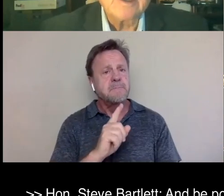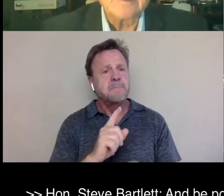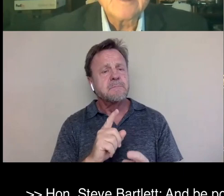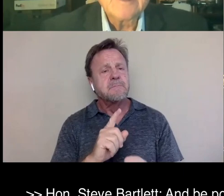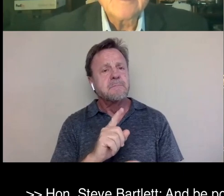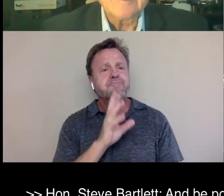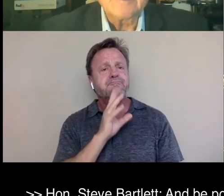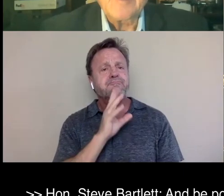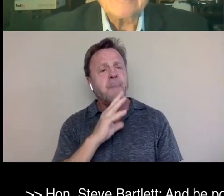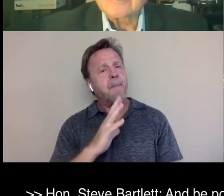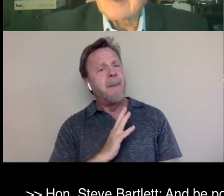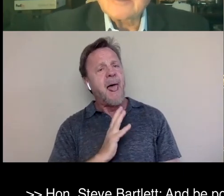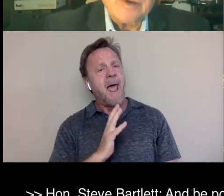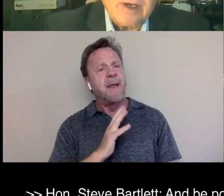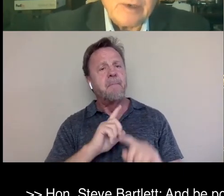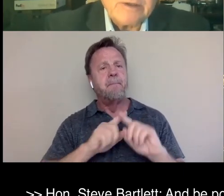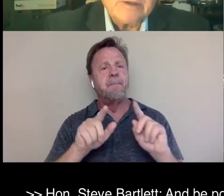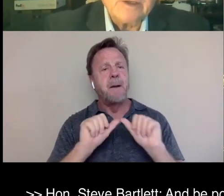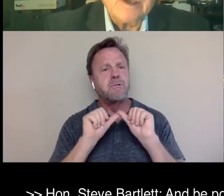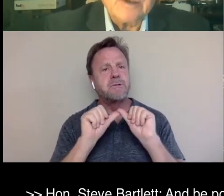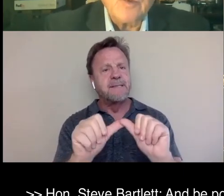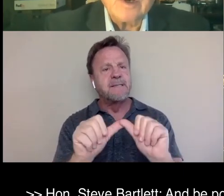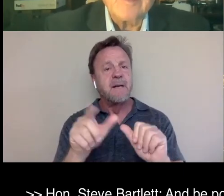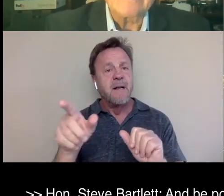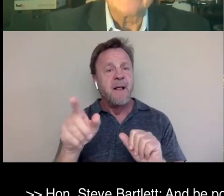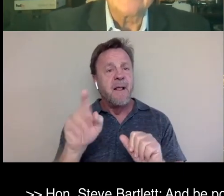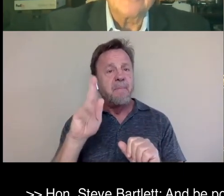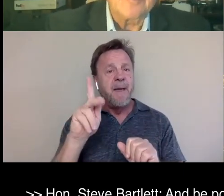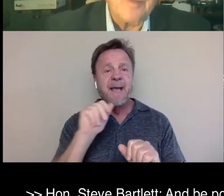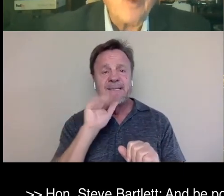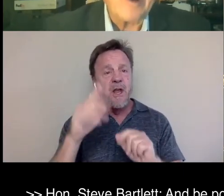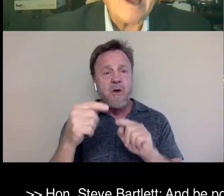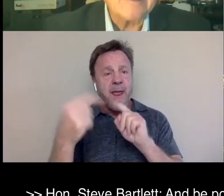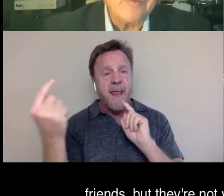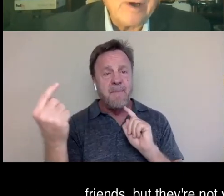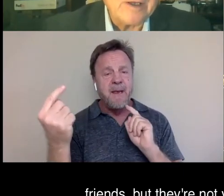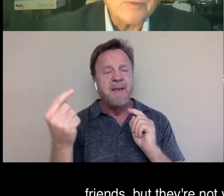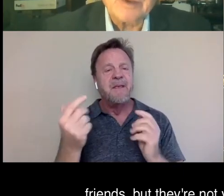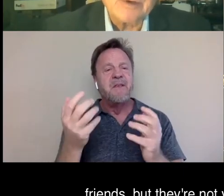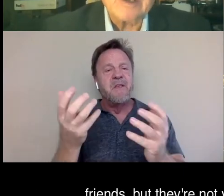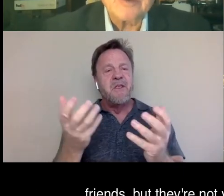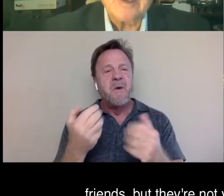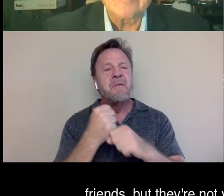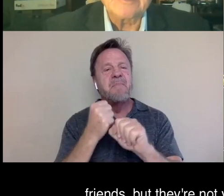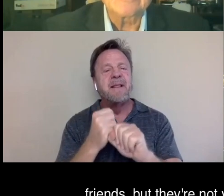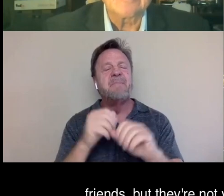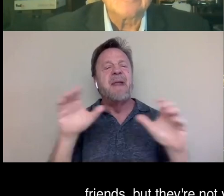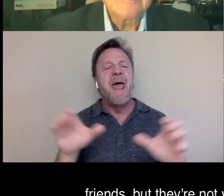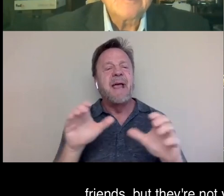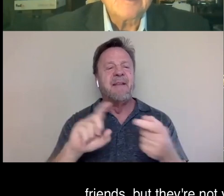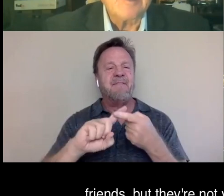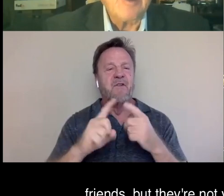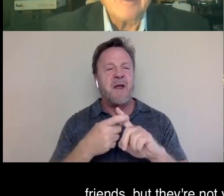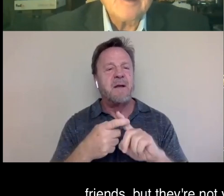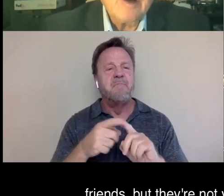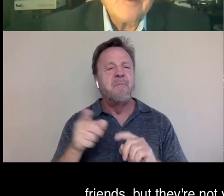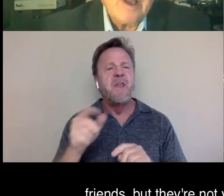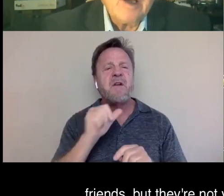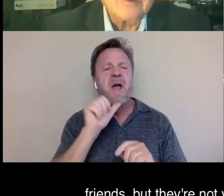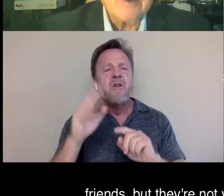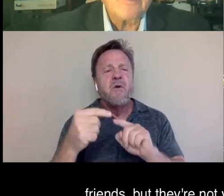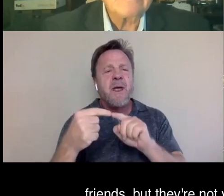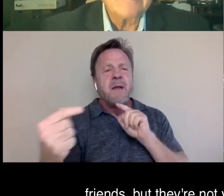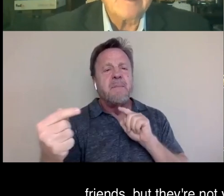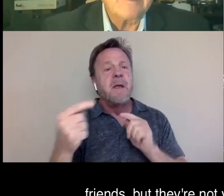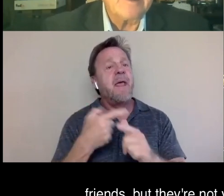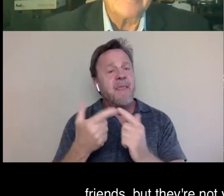persistent. The banks are not your enemies. You want to make them your more active friends, but they're not your enemies. So, and then offer to